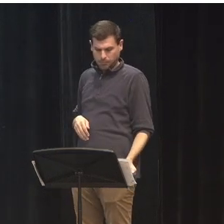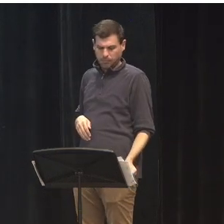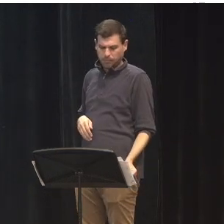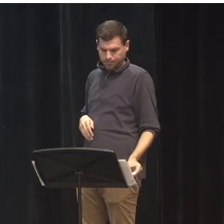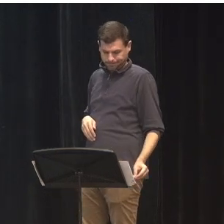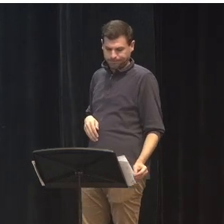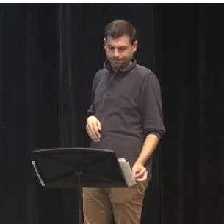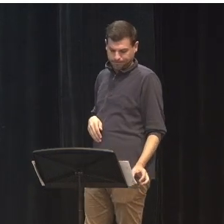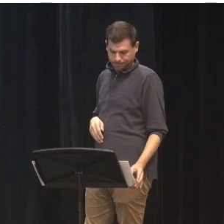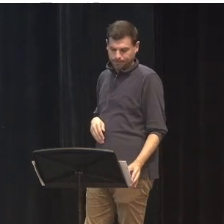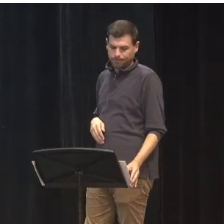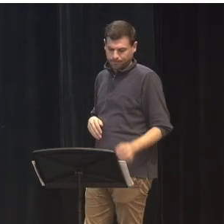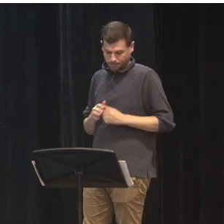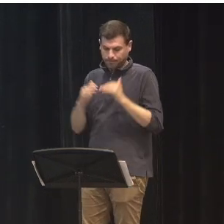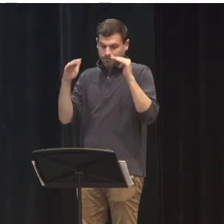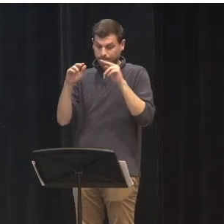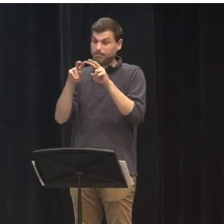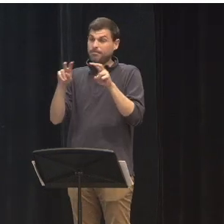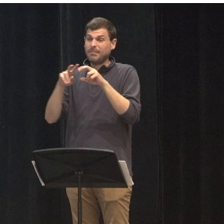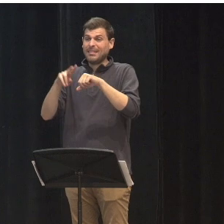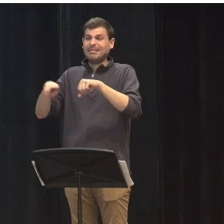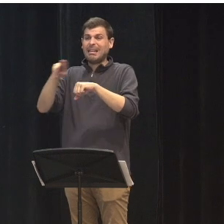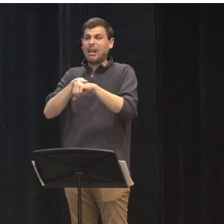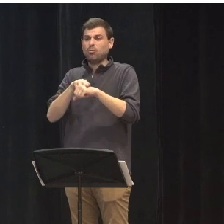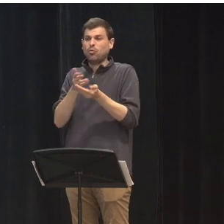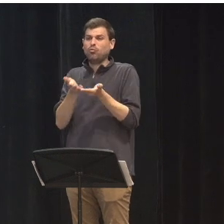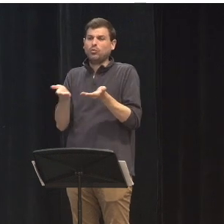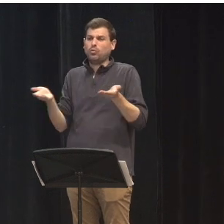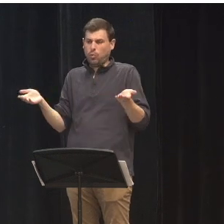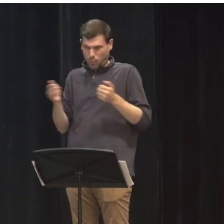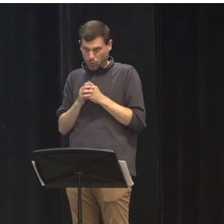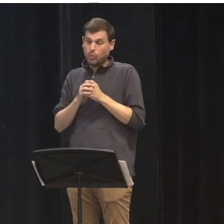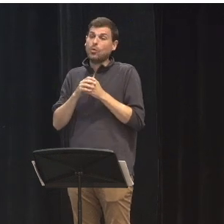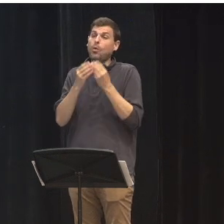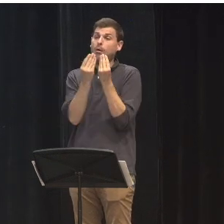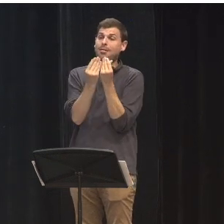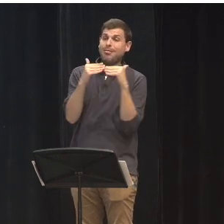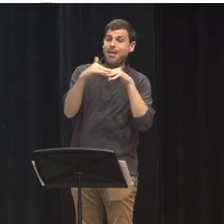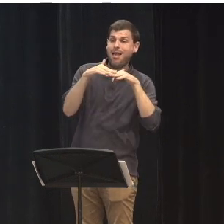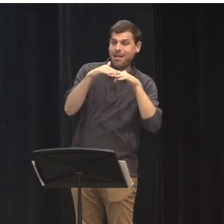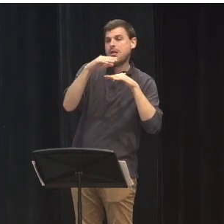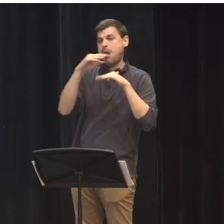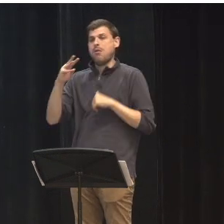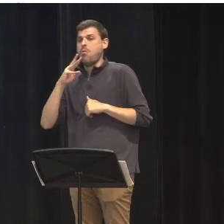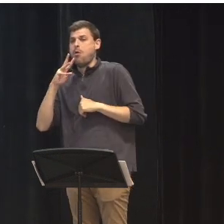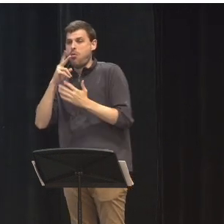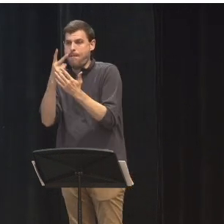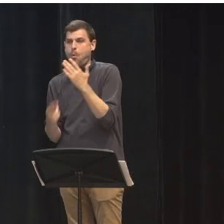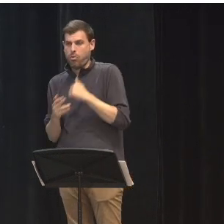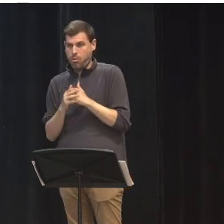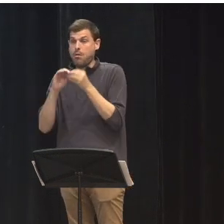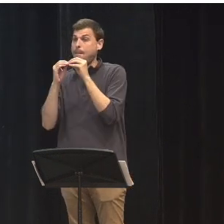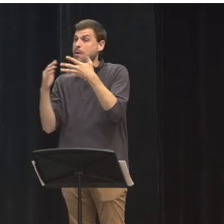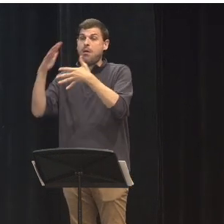Natural resources. We looked at both on-land and in-water potential impacts. The on-land, the primary focus is the trees and